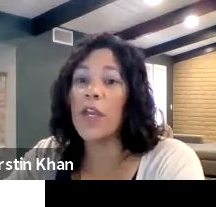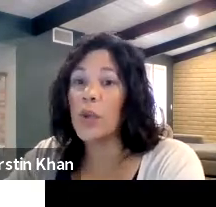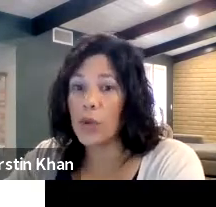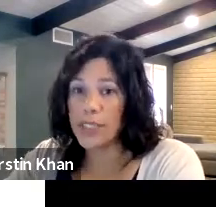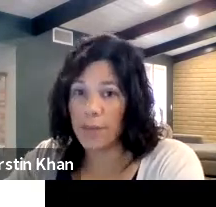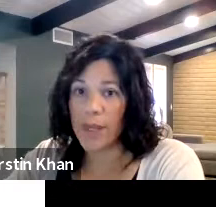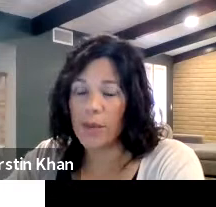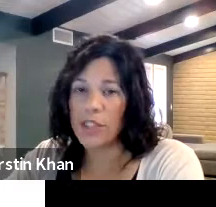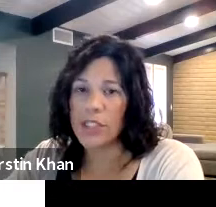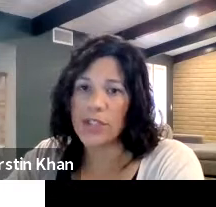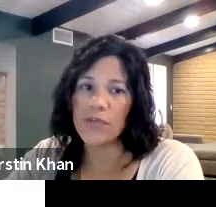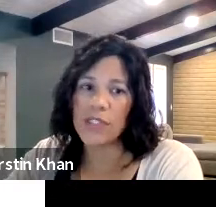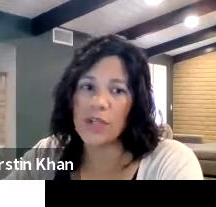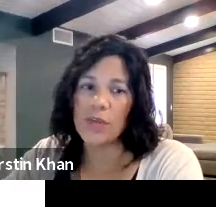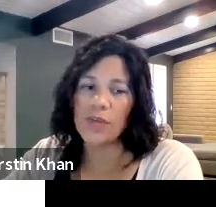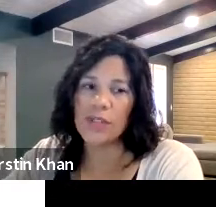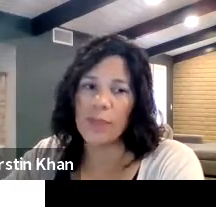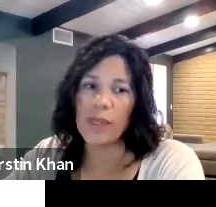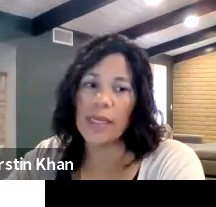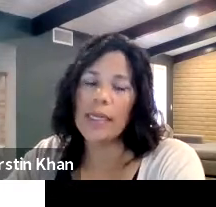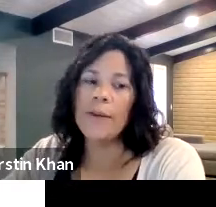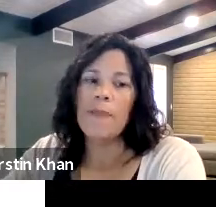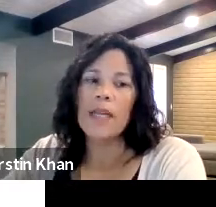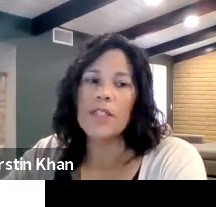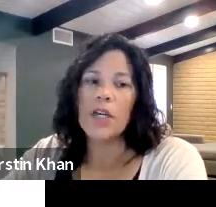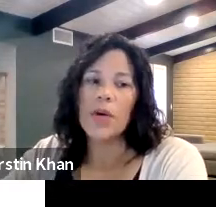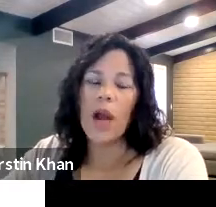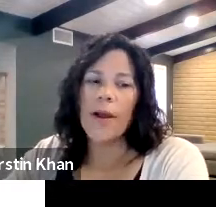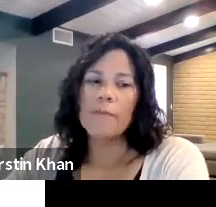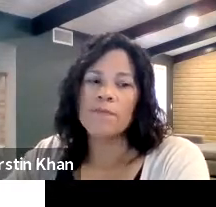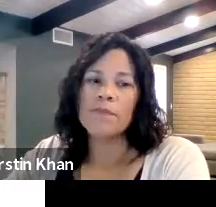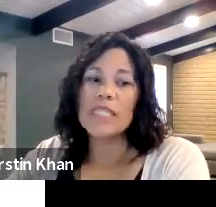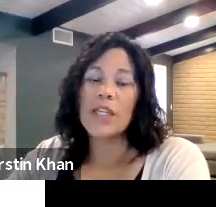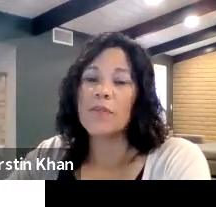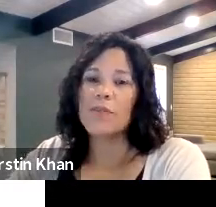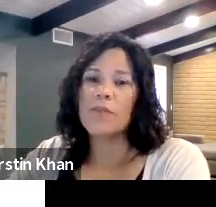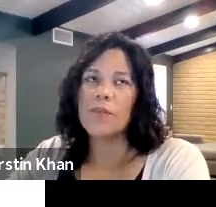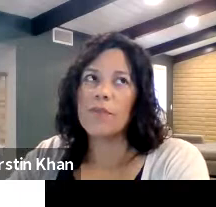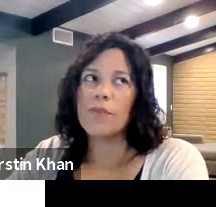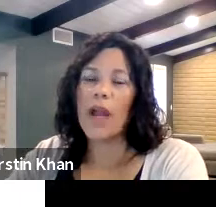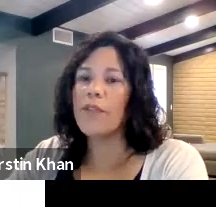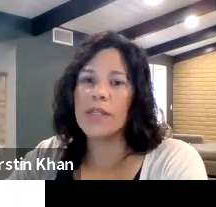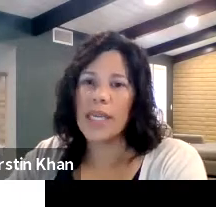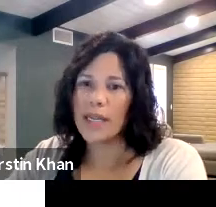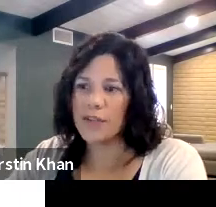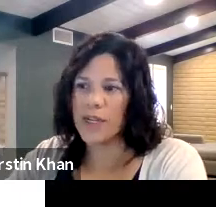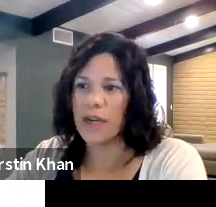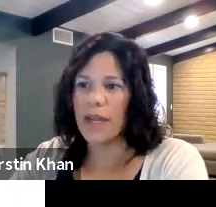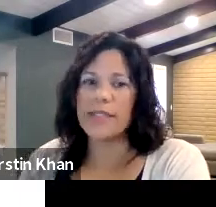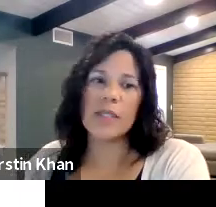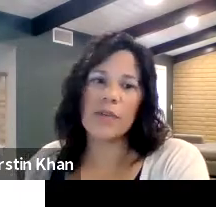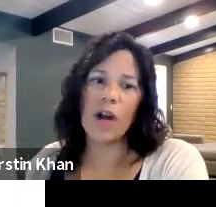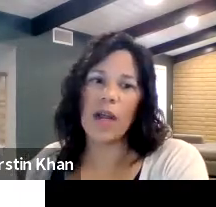have your template, which is our service unit review template. And so this could cover a ton of